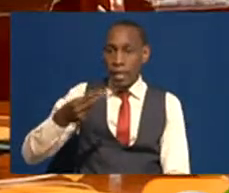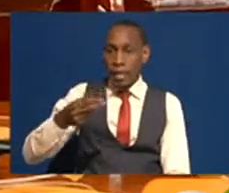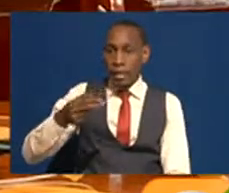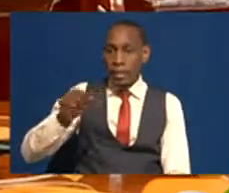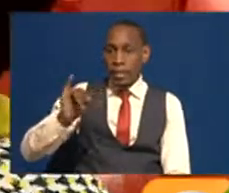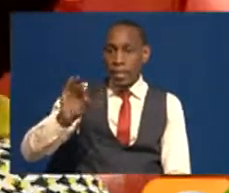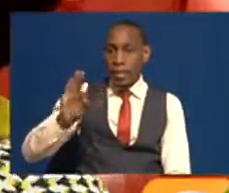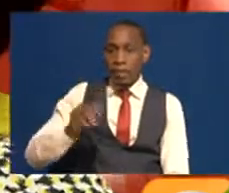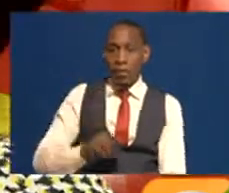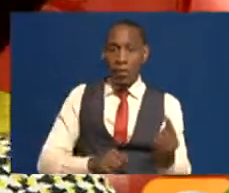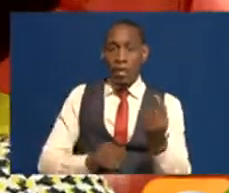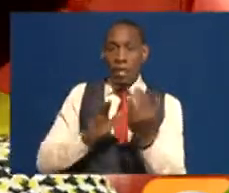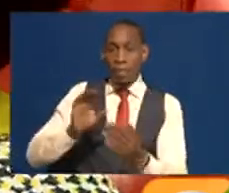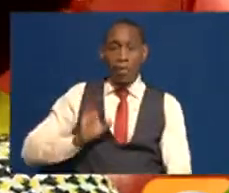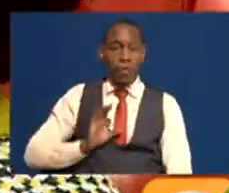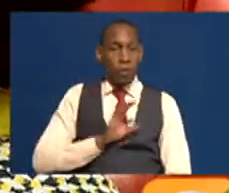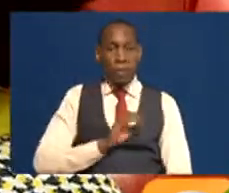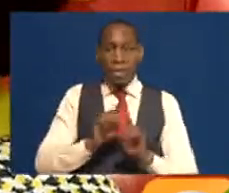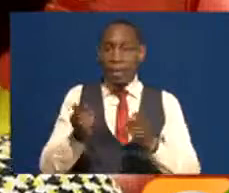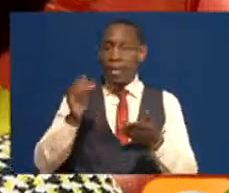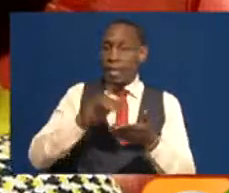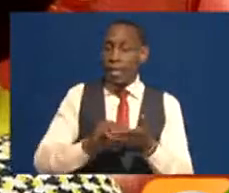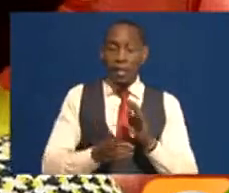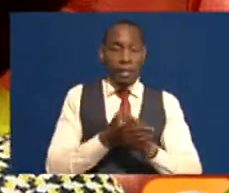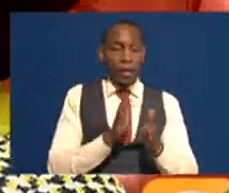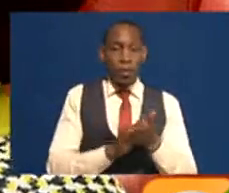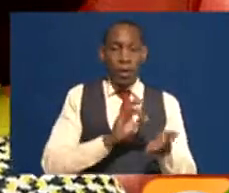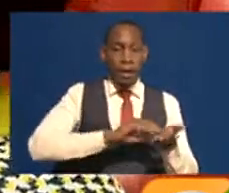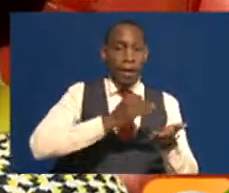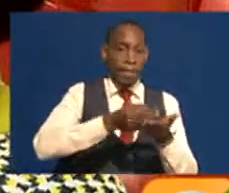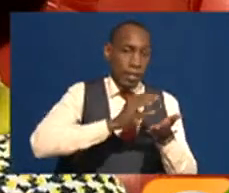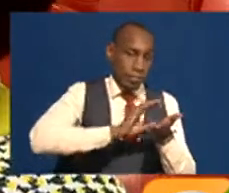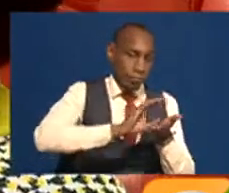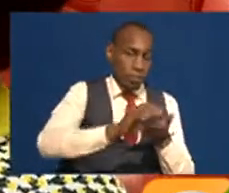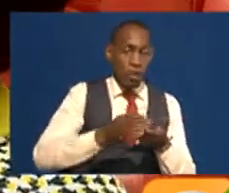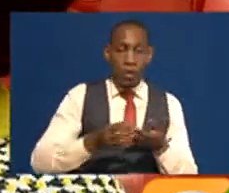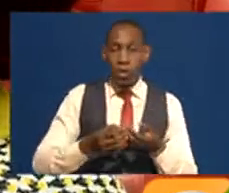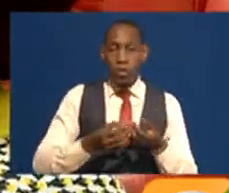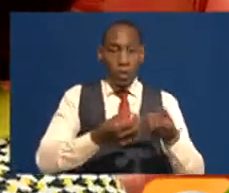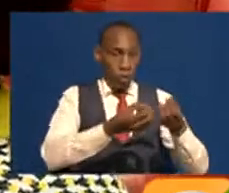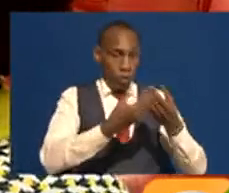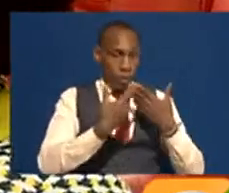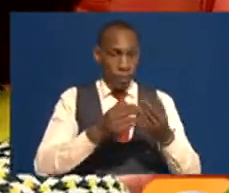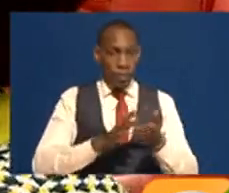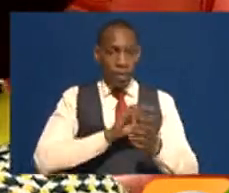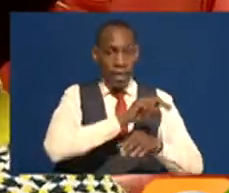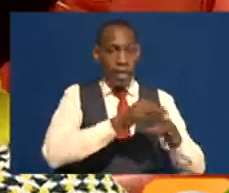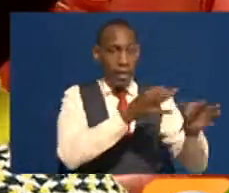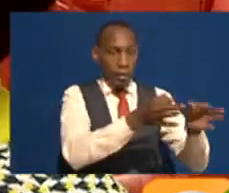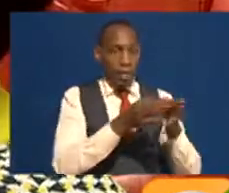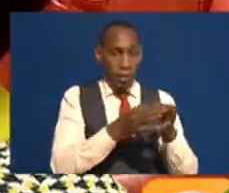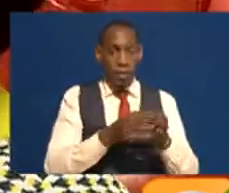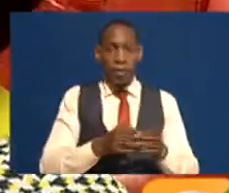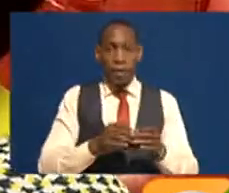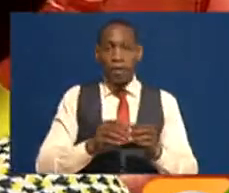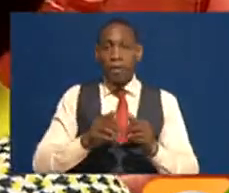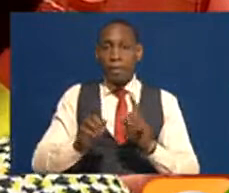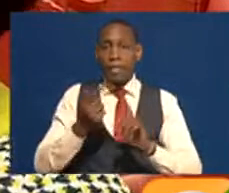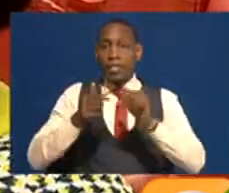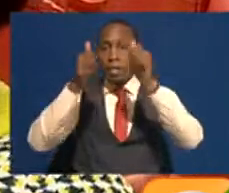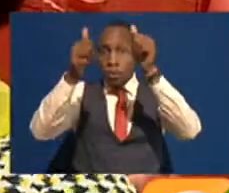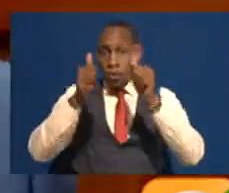this committee, but again the money was not available and we were told by the National Treasury to advertise. So